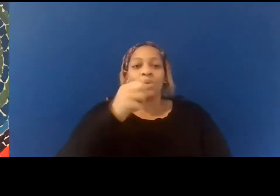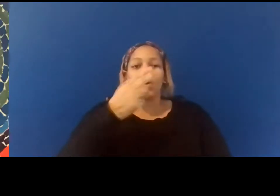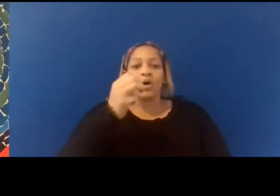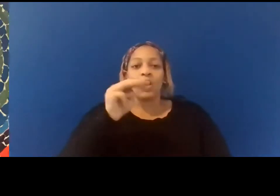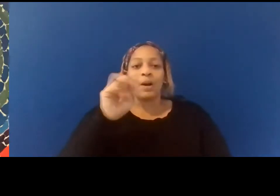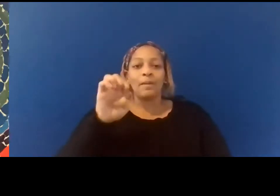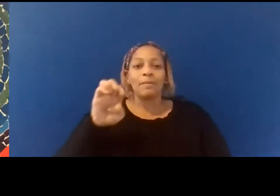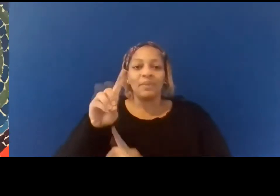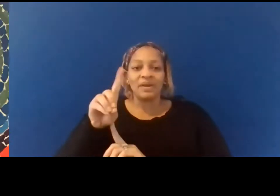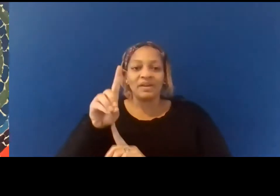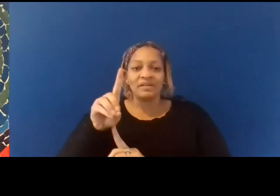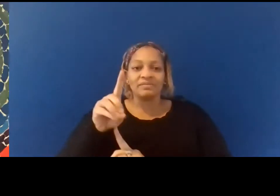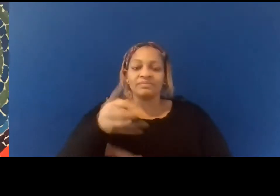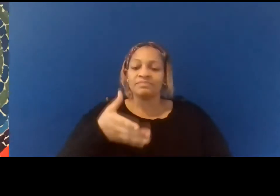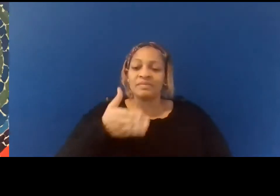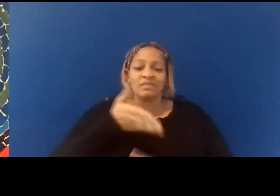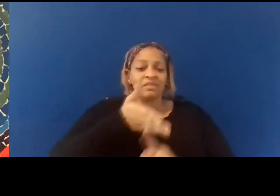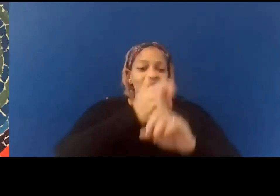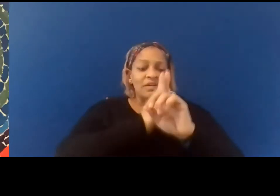God, by any name,